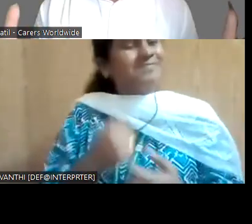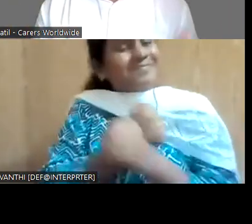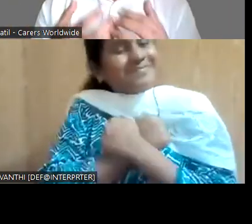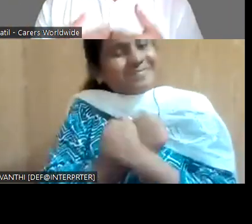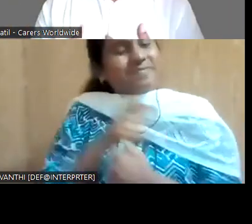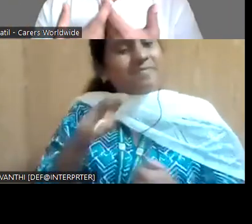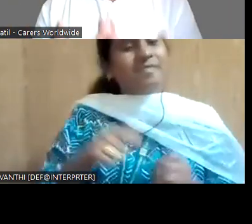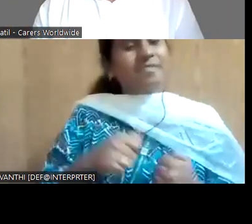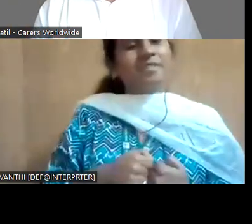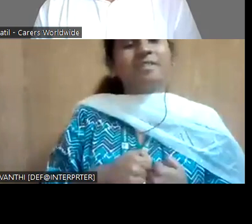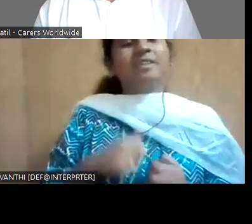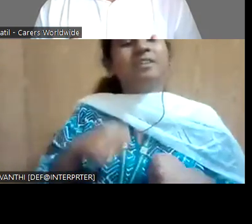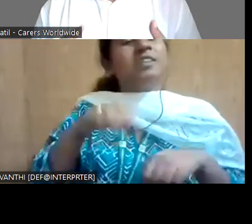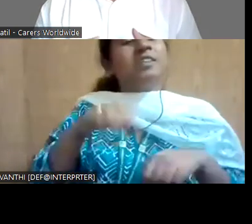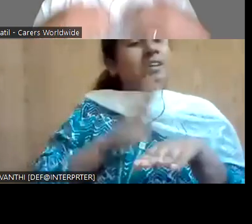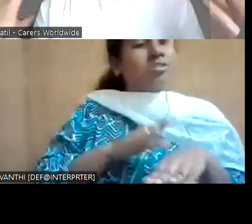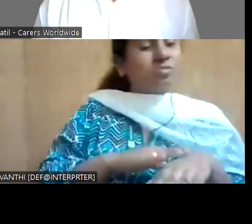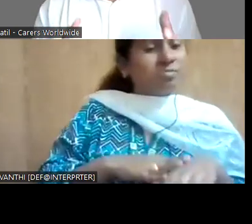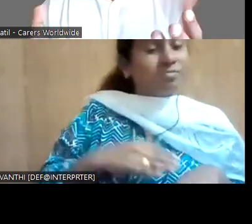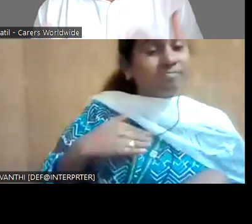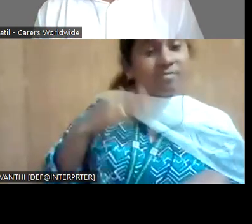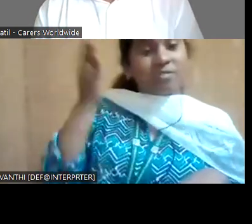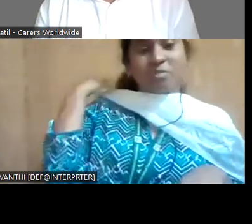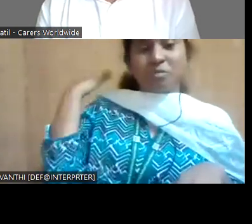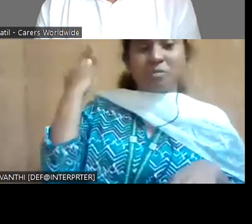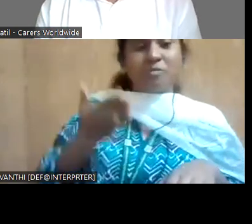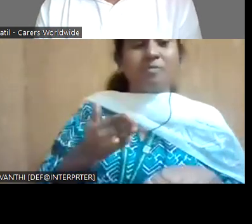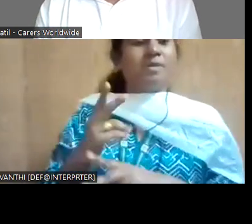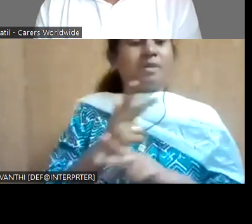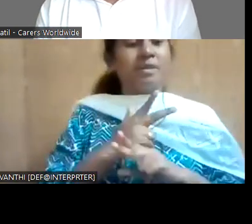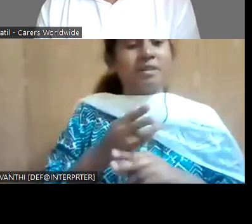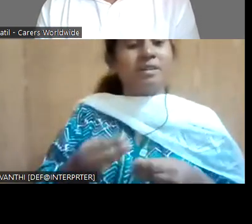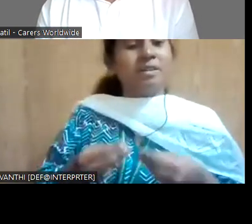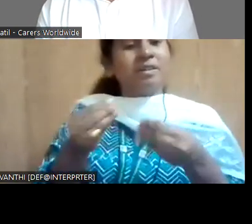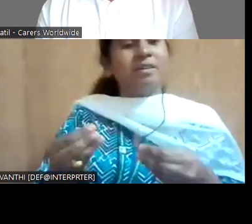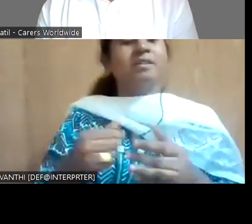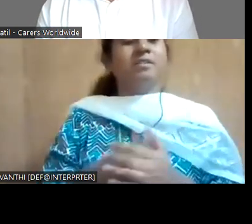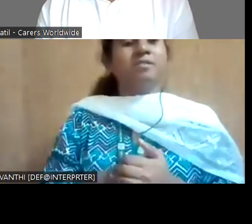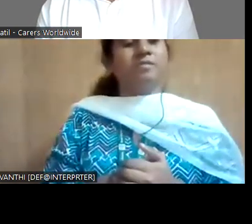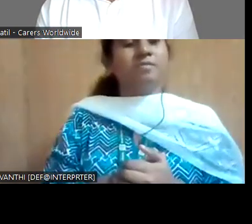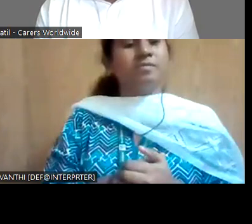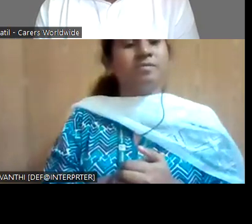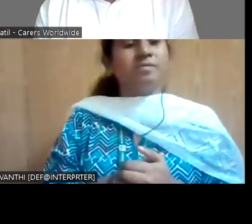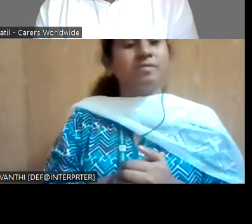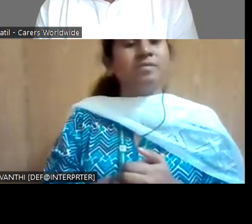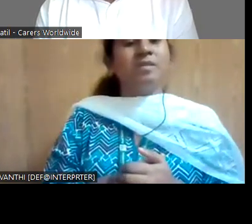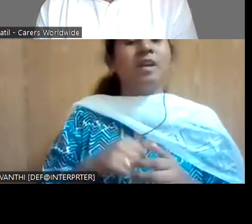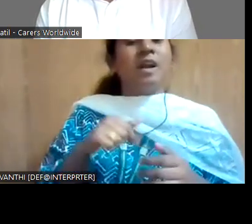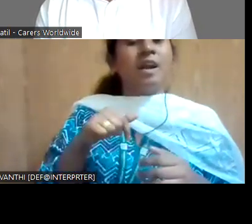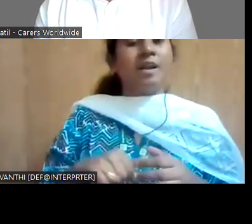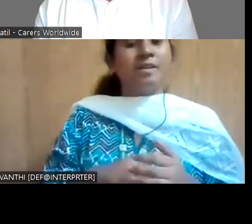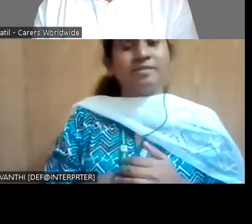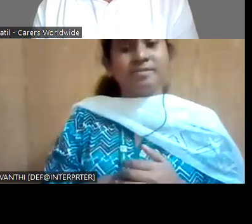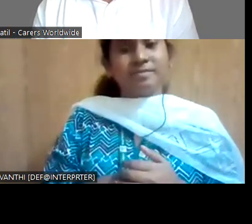that experience of being a caregiver has inspired me to set up this Carers Worldwide. And it has been